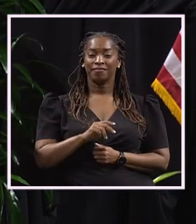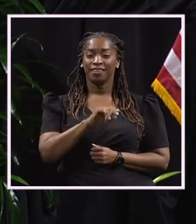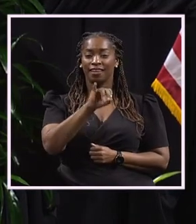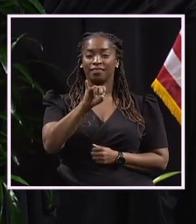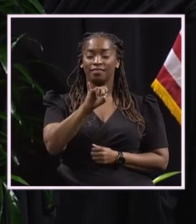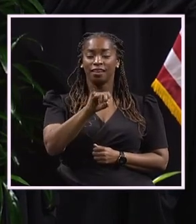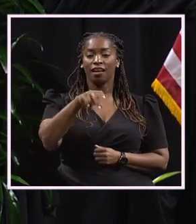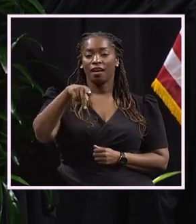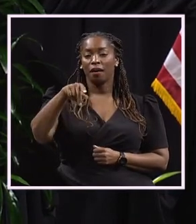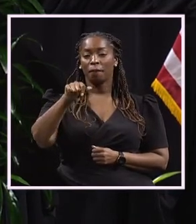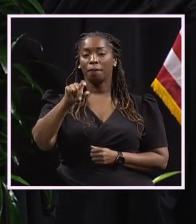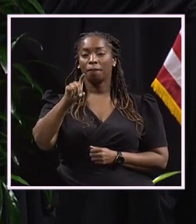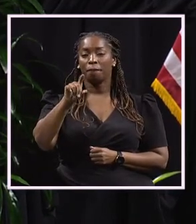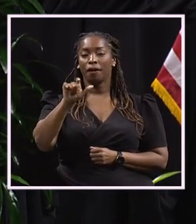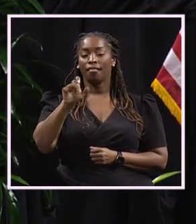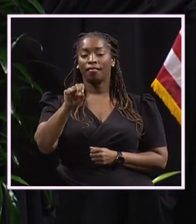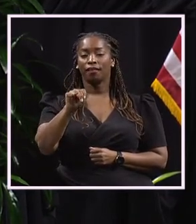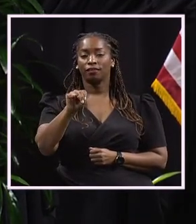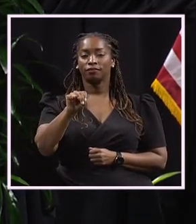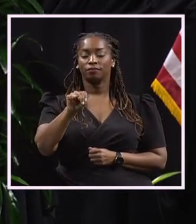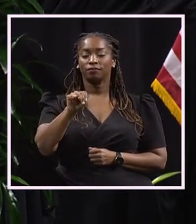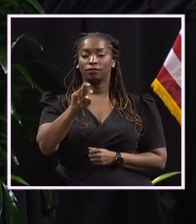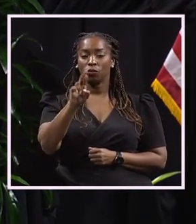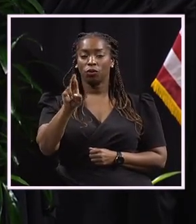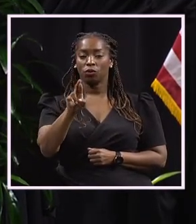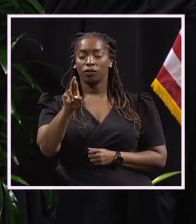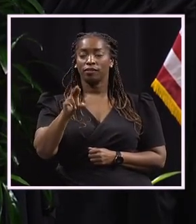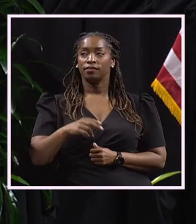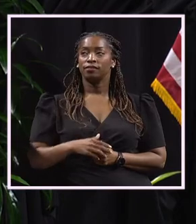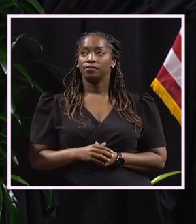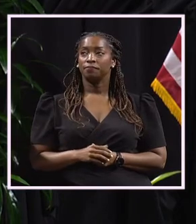Isaiah Padlan Arguelles.